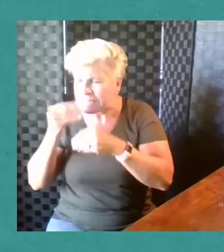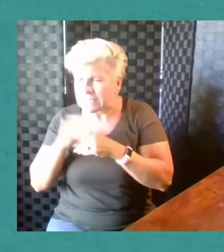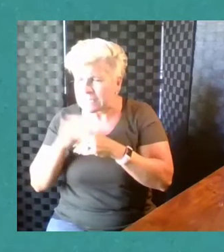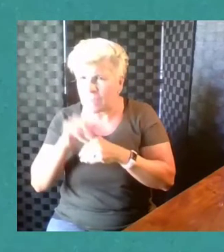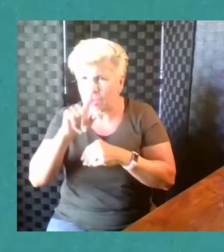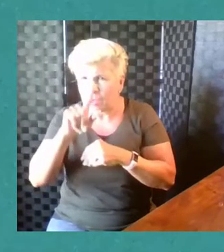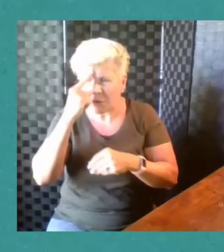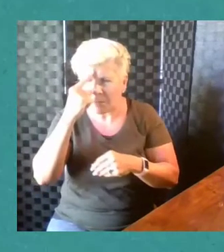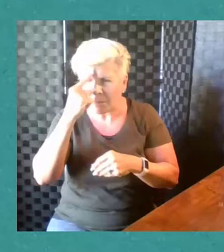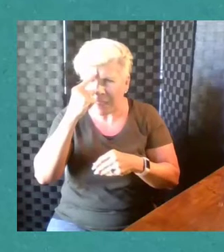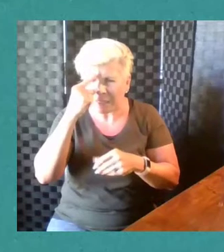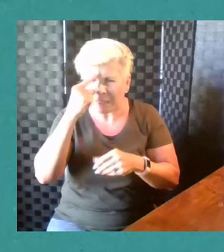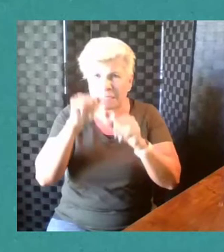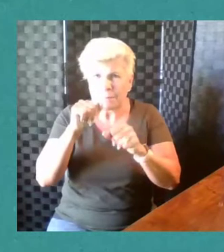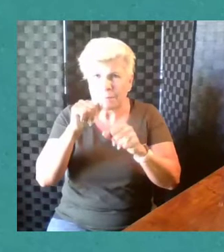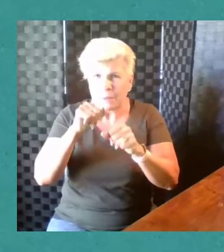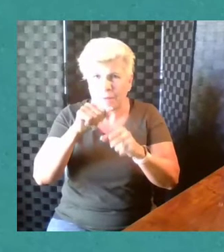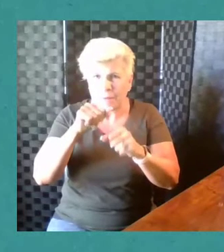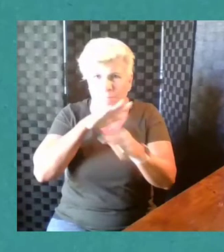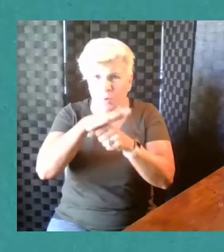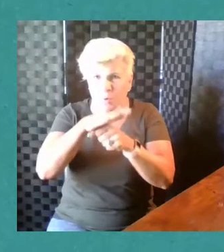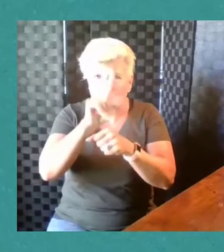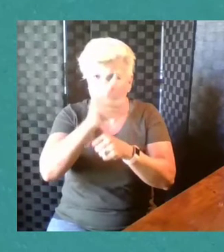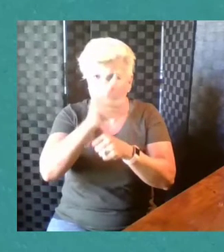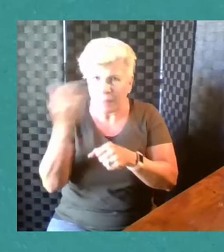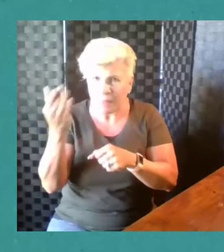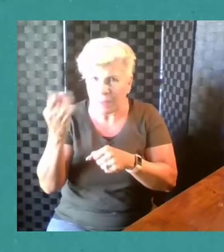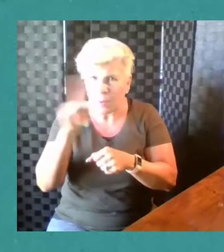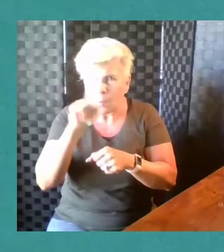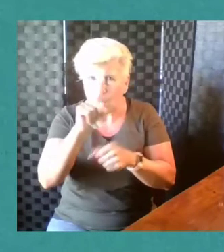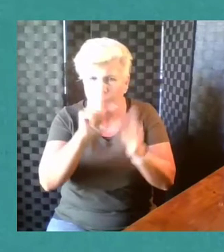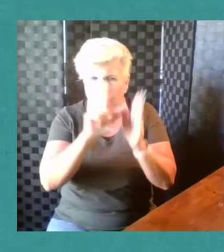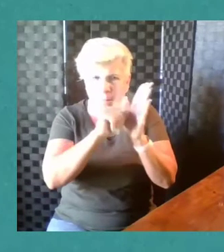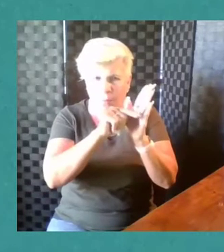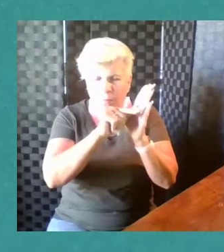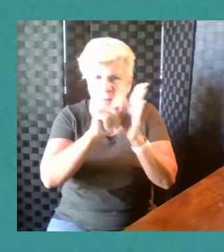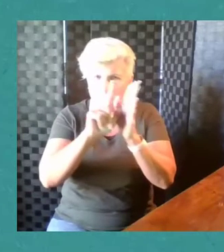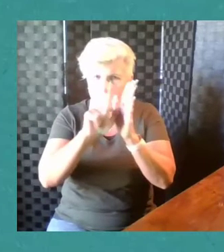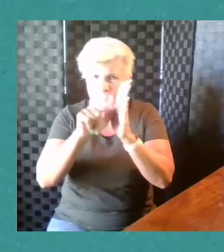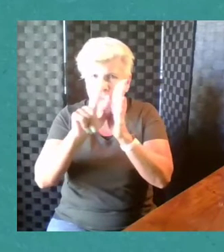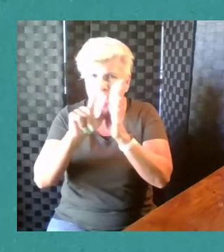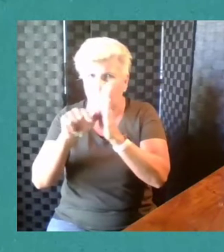Your mind can be full of one thing, one moment at a time.